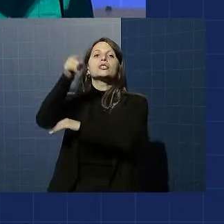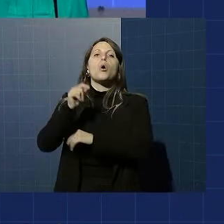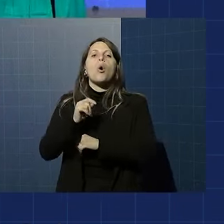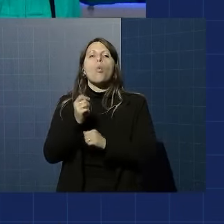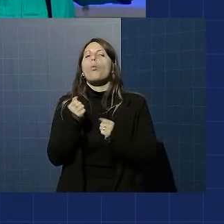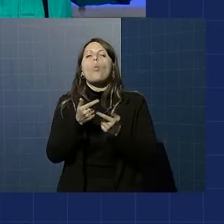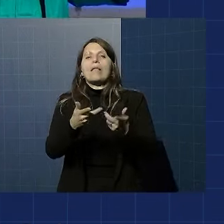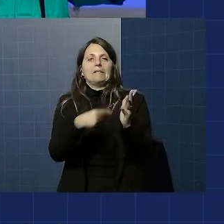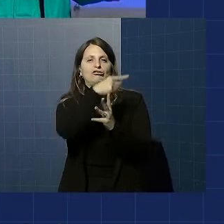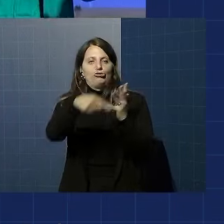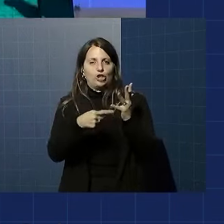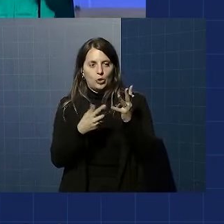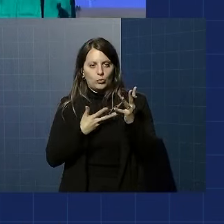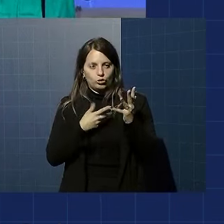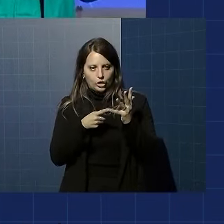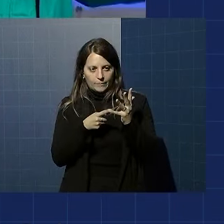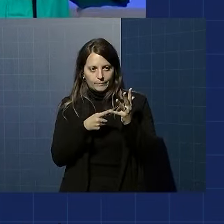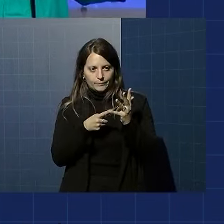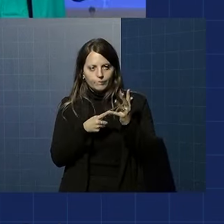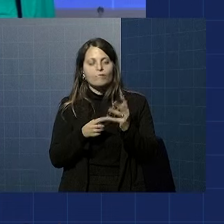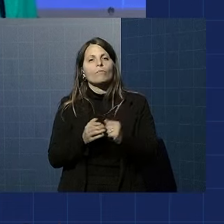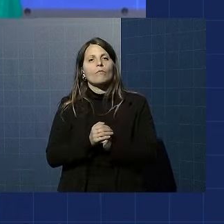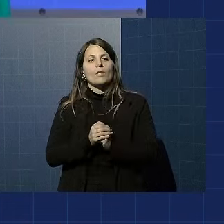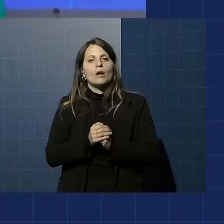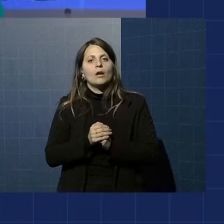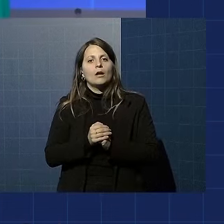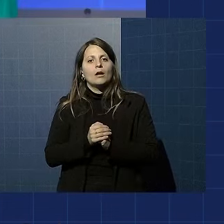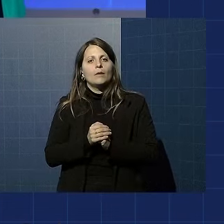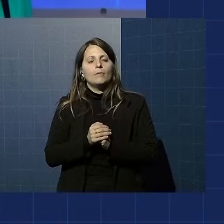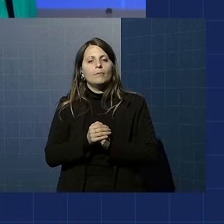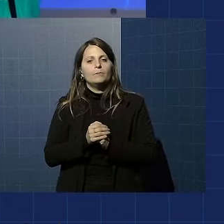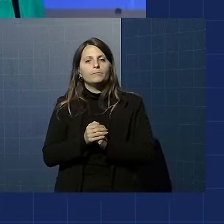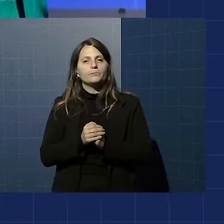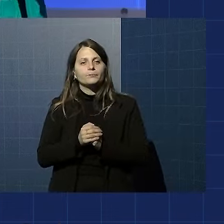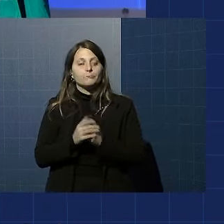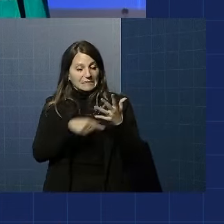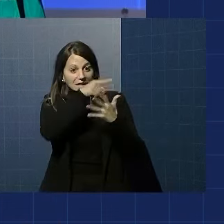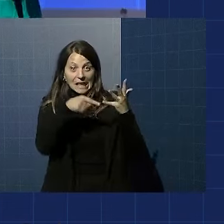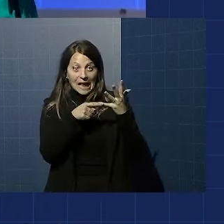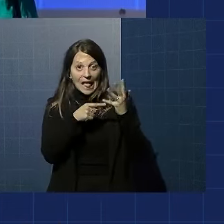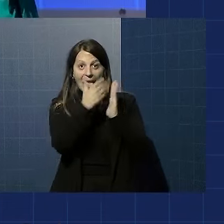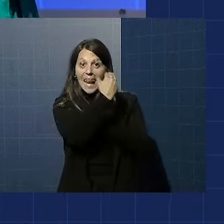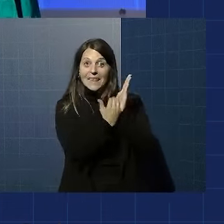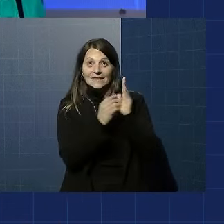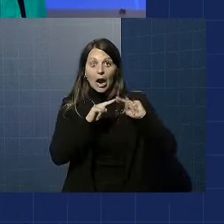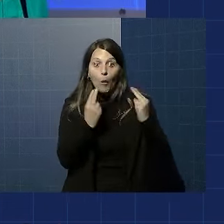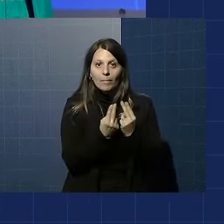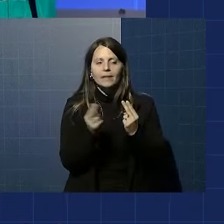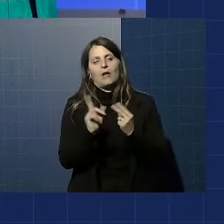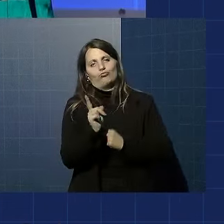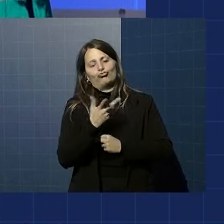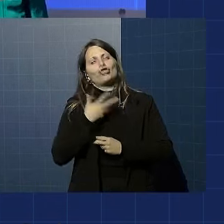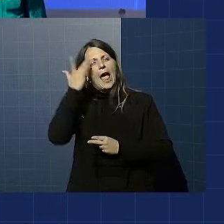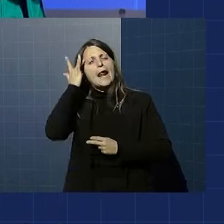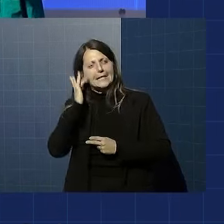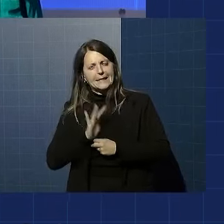an exhaustive list. There are many, many more, but from a human perspective, these are the most important ones and the ones we